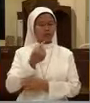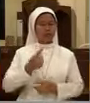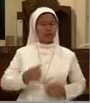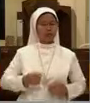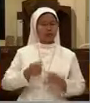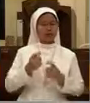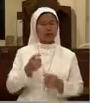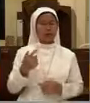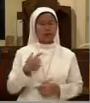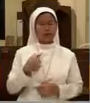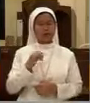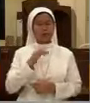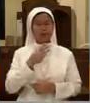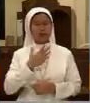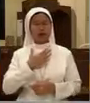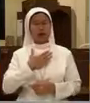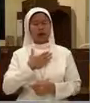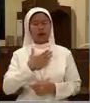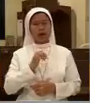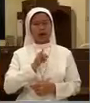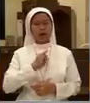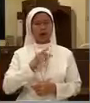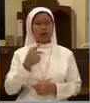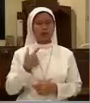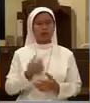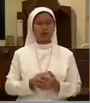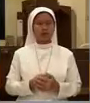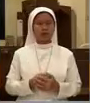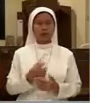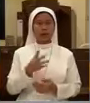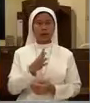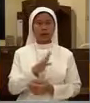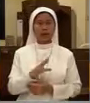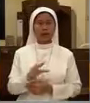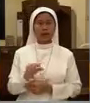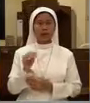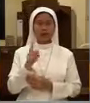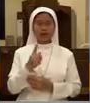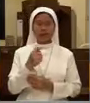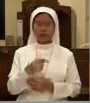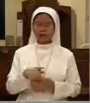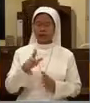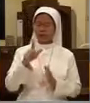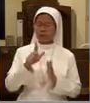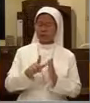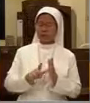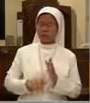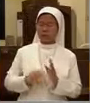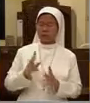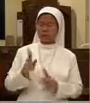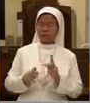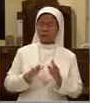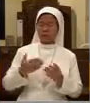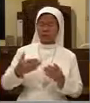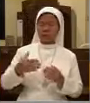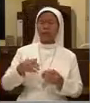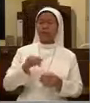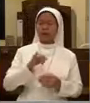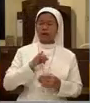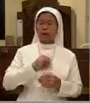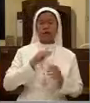weak and the low achievers. I can do it.